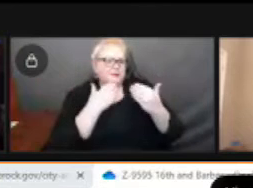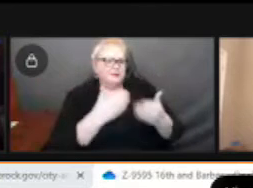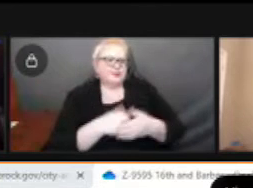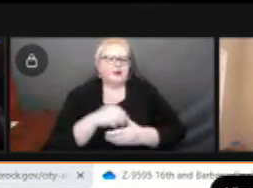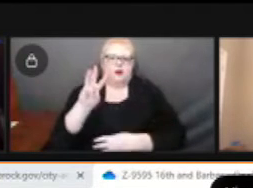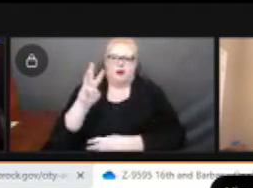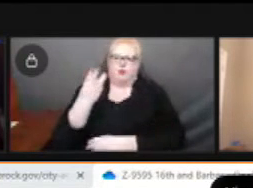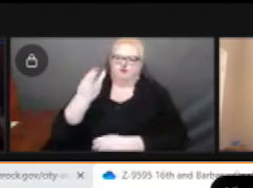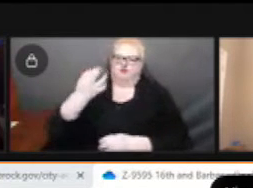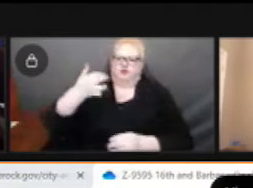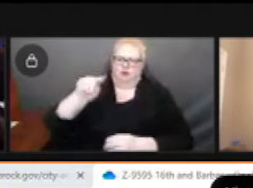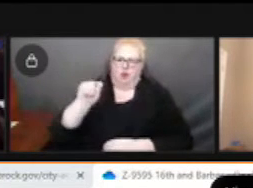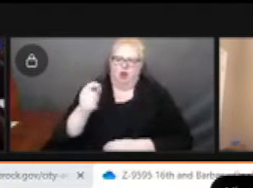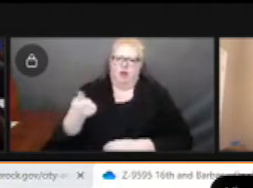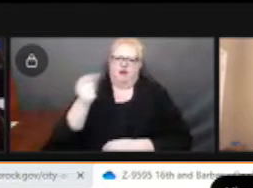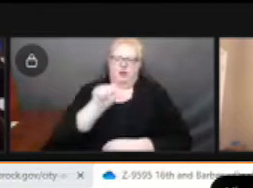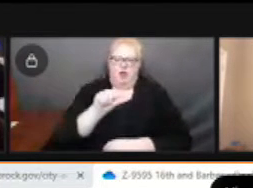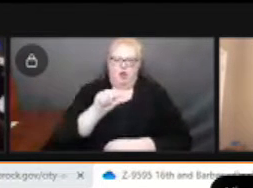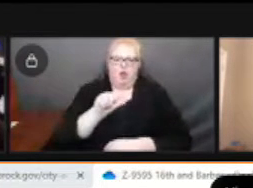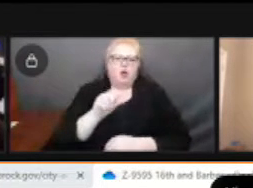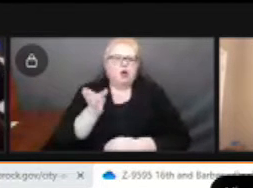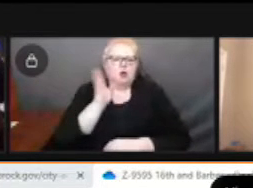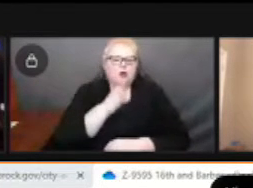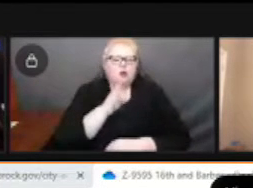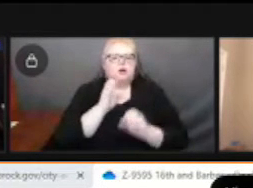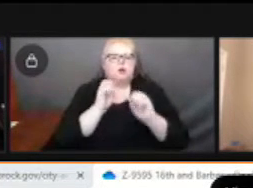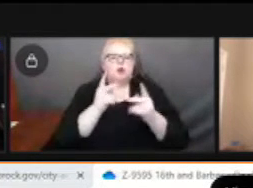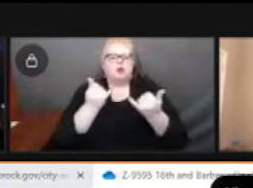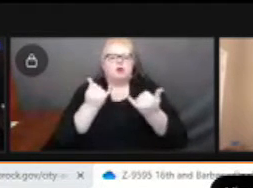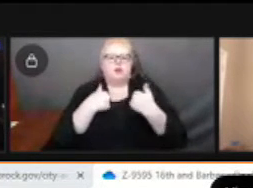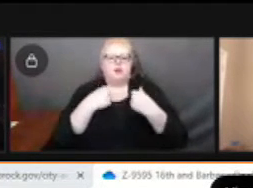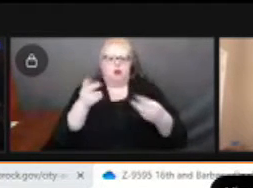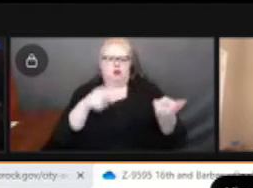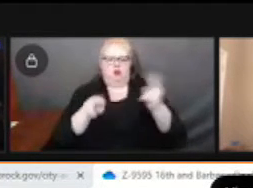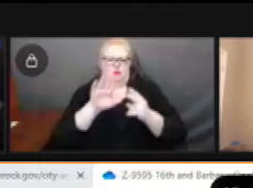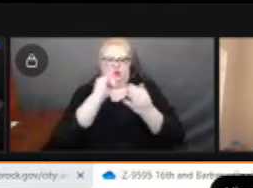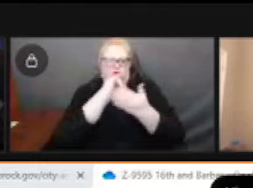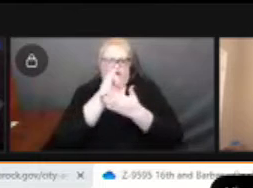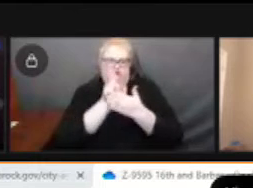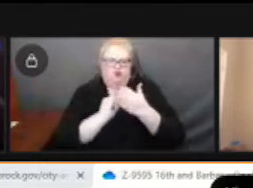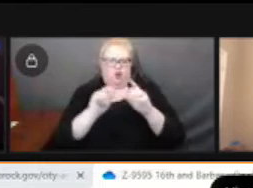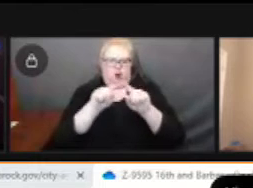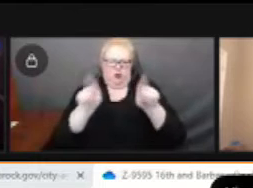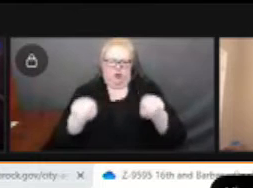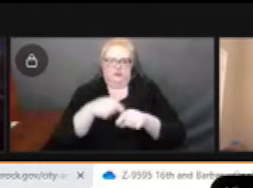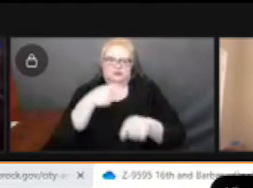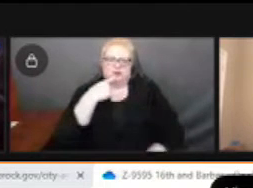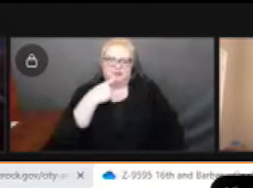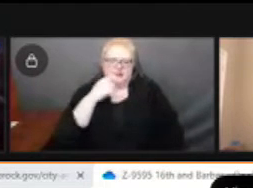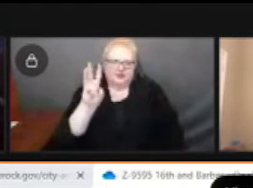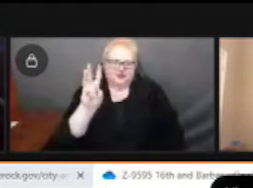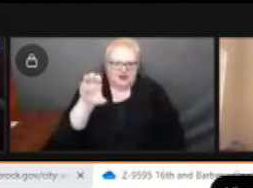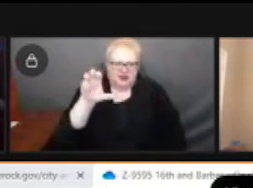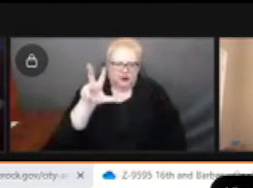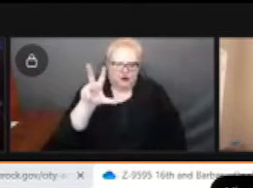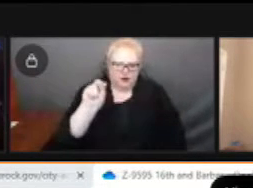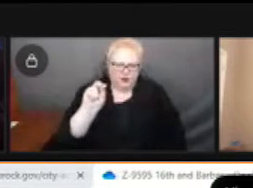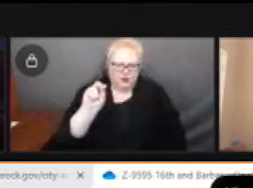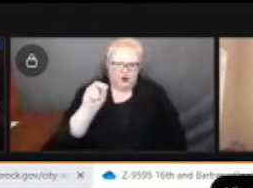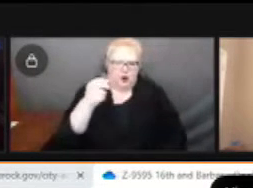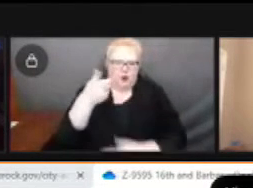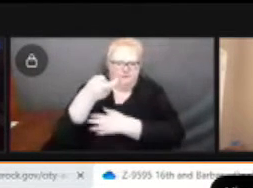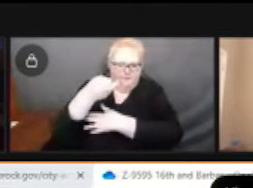Wright, Director Richardson. Yes. Now, I'm looking at your schematic here, and it says 630 square feet per floor